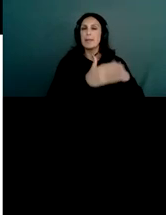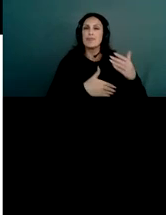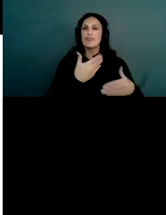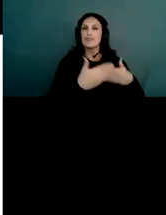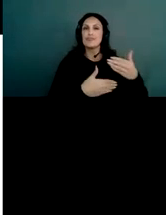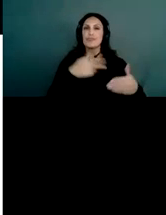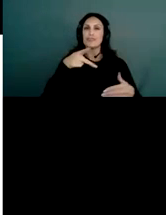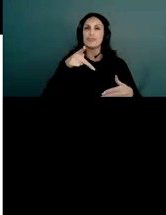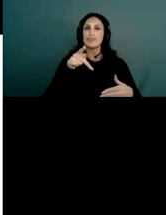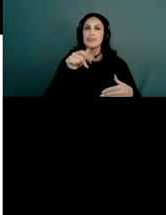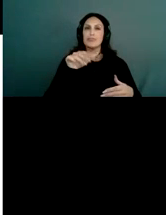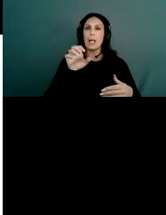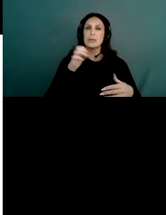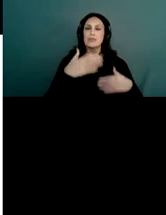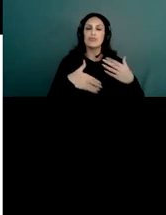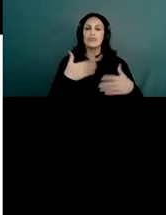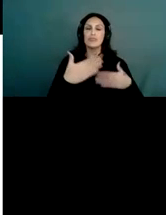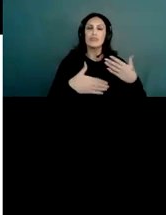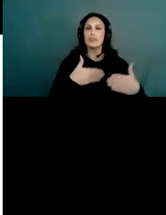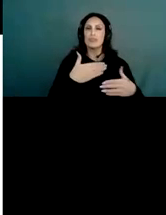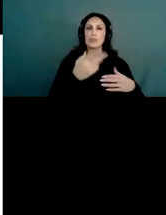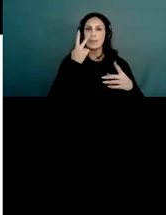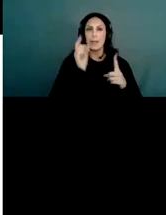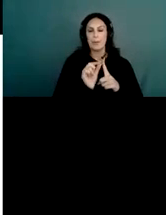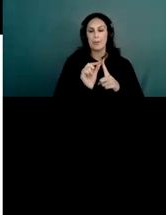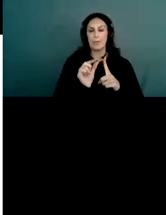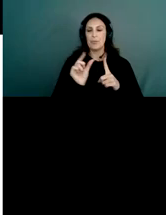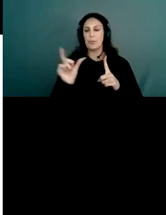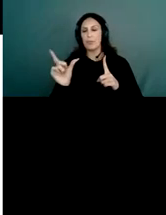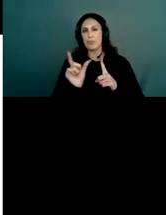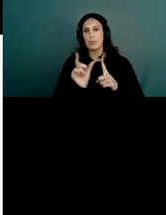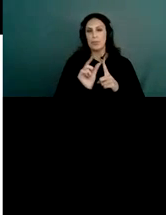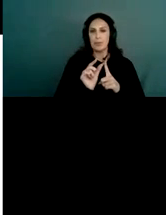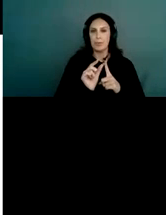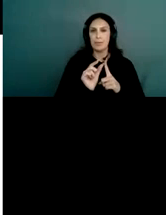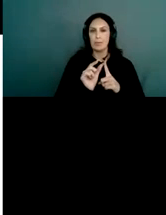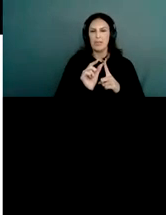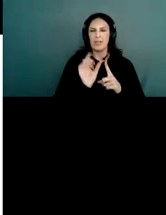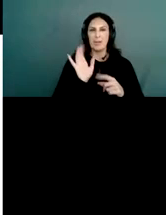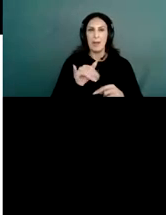some extra instruction, and the program will go ahead and provide that.